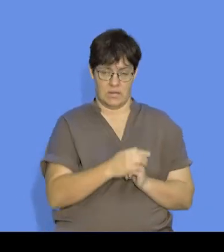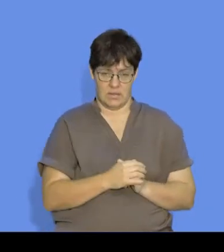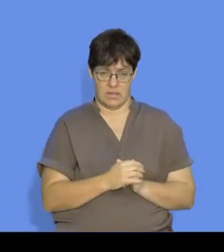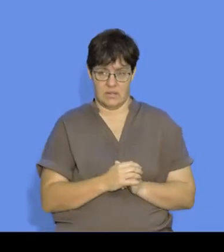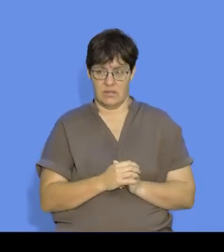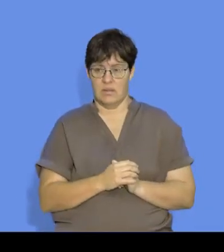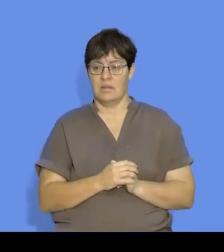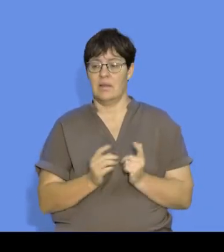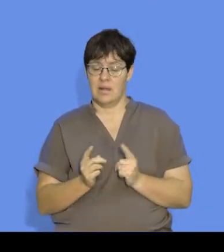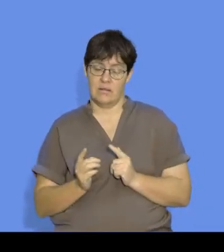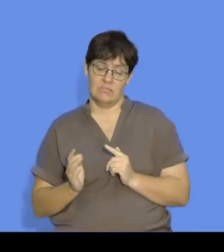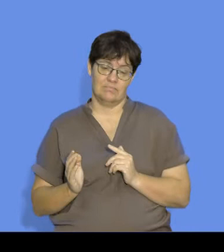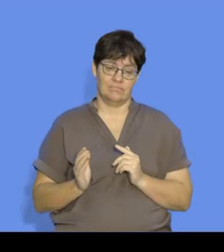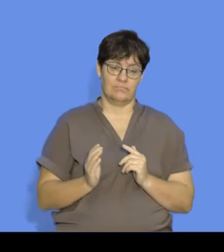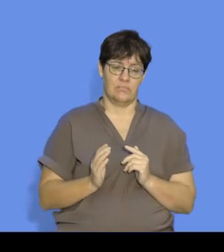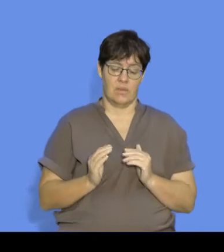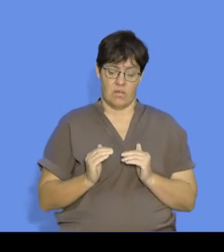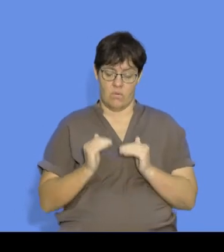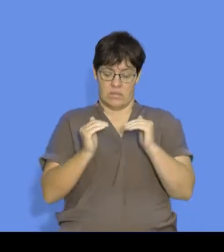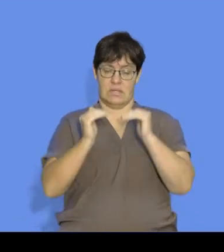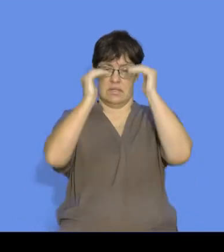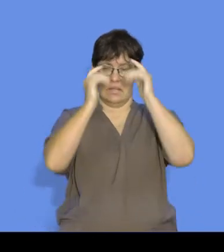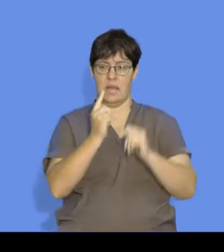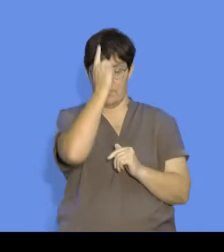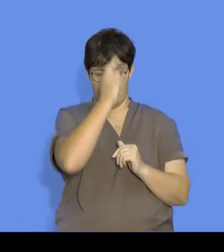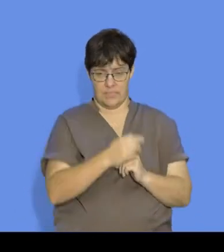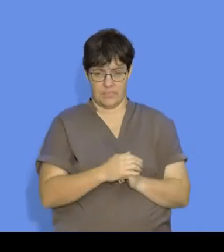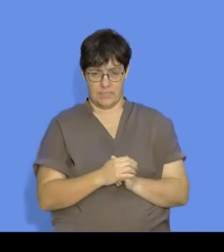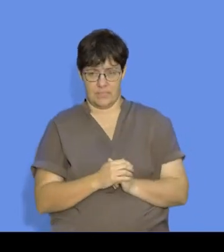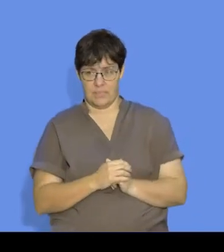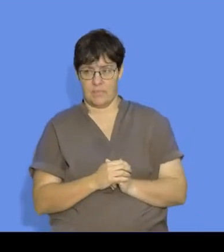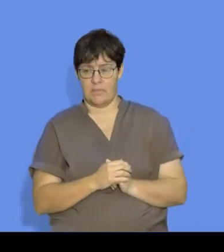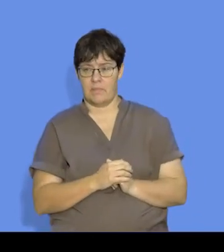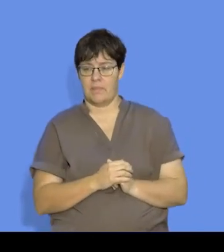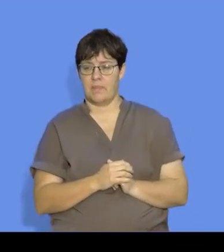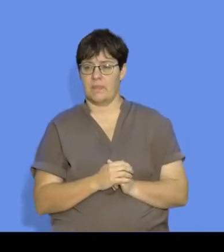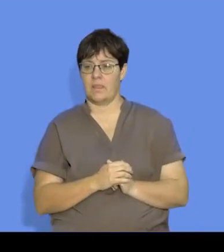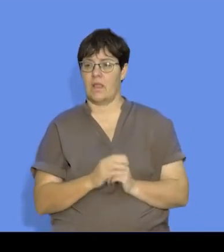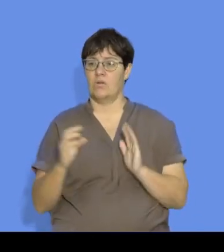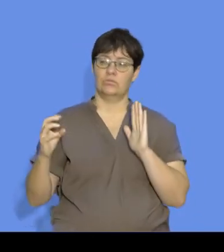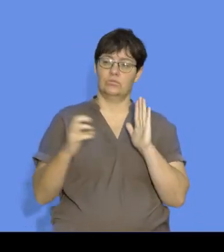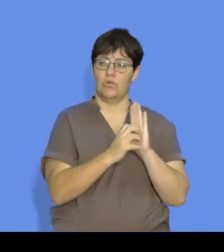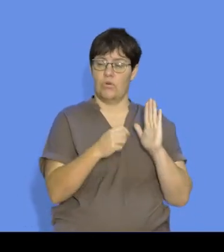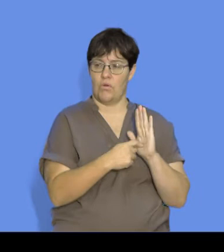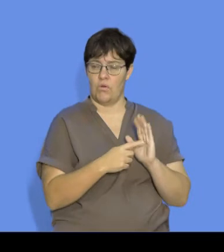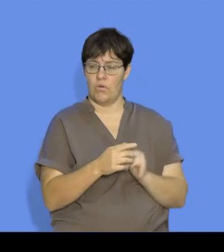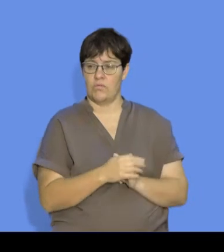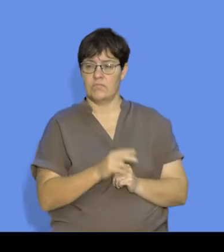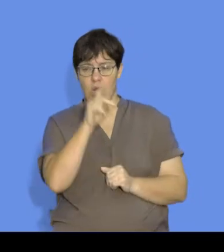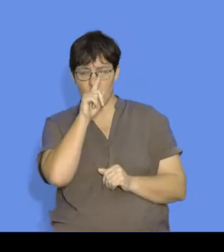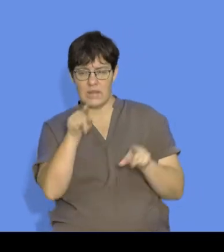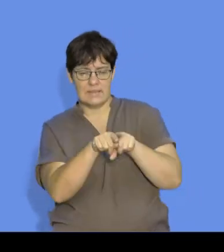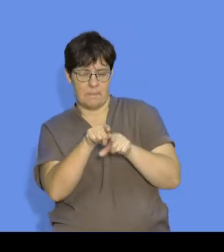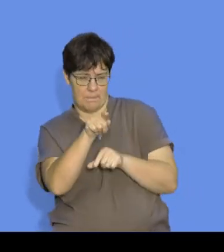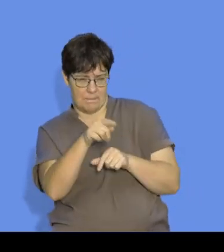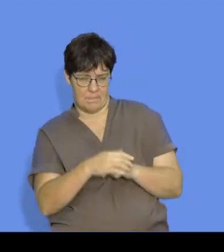1. And it was shifted 8 units up. And when you draw your graph, it will then